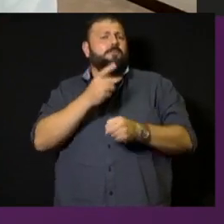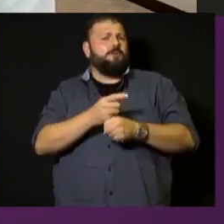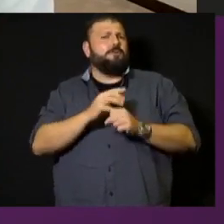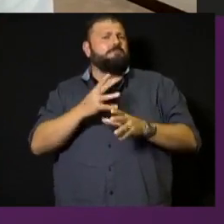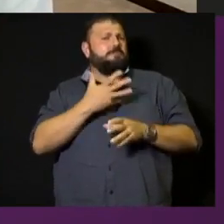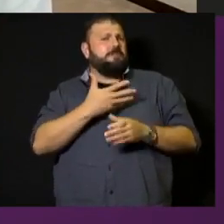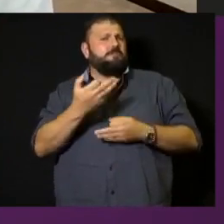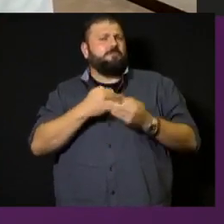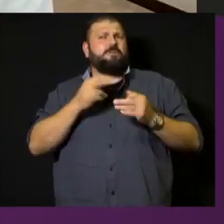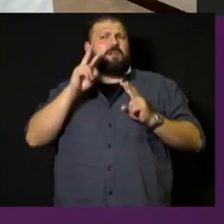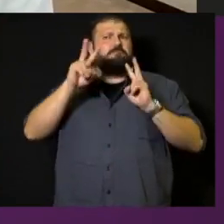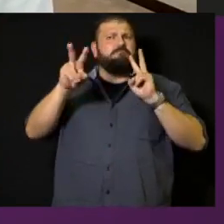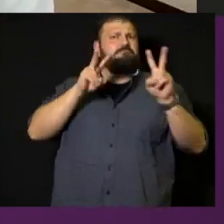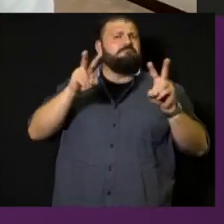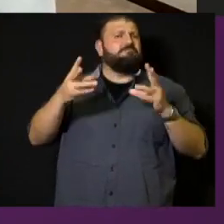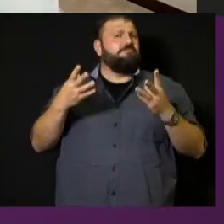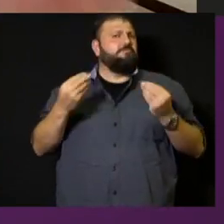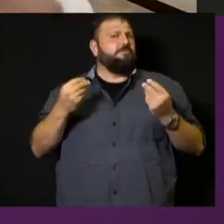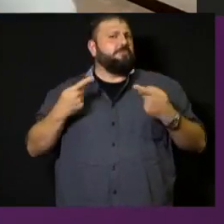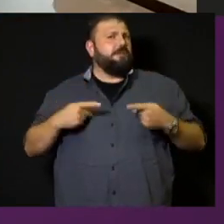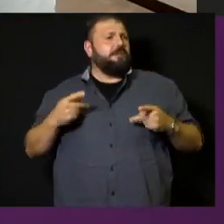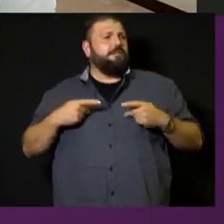because opportunity is there.